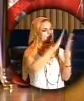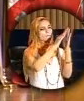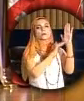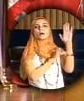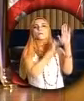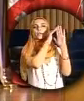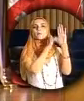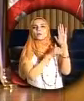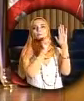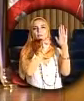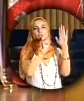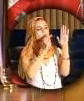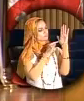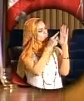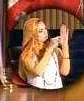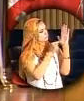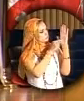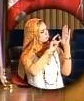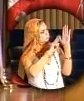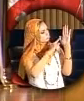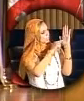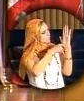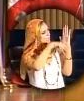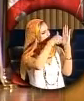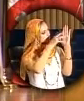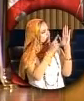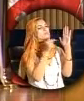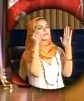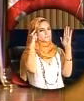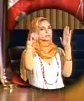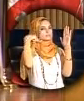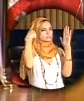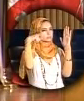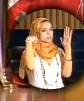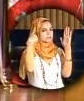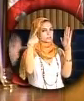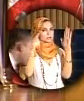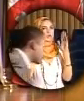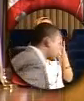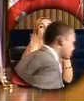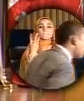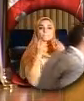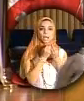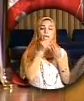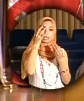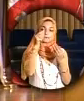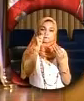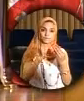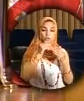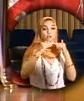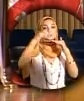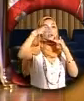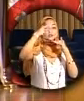However, ladies and gentlemen, in spite of the progress that I have just outlined, there are still considerable challenges that we must